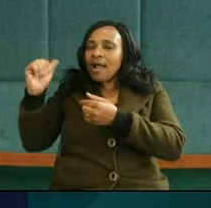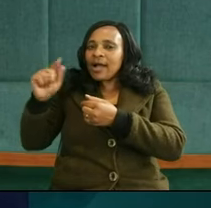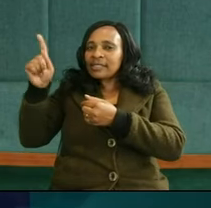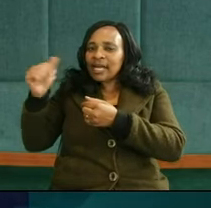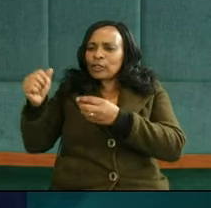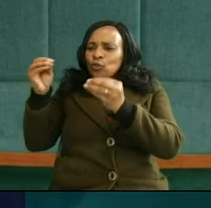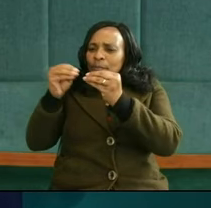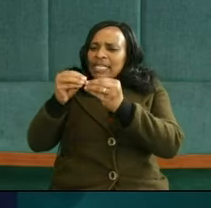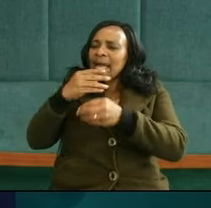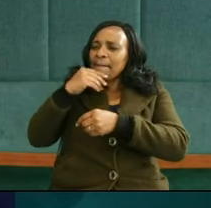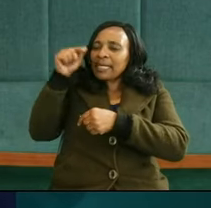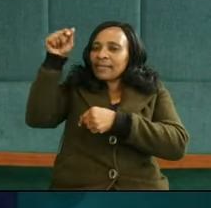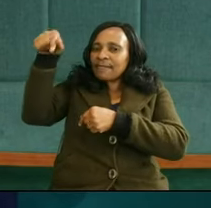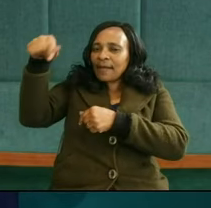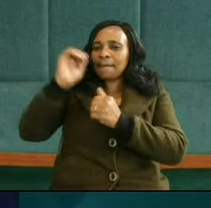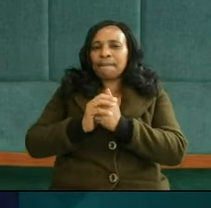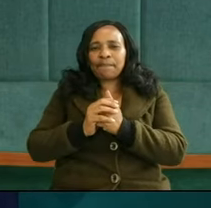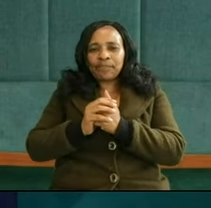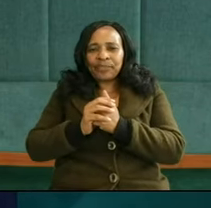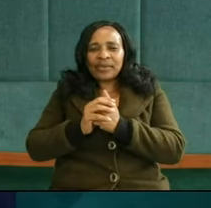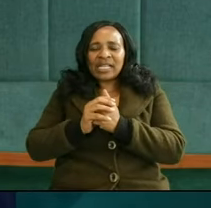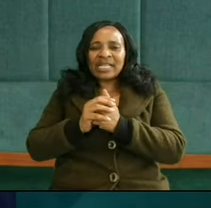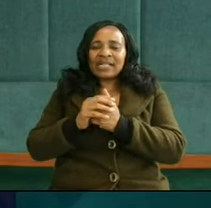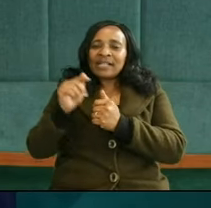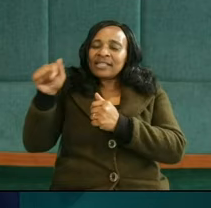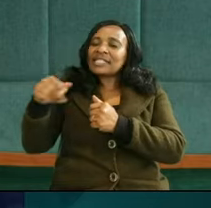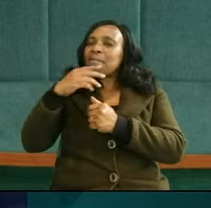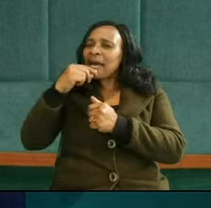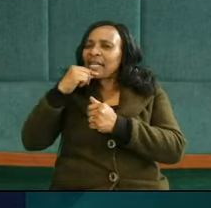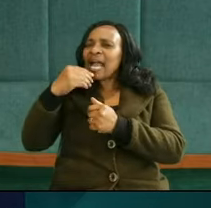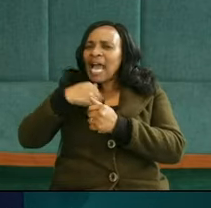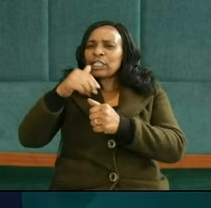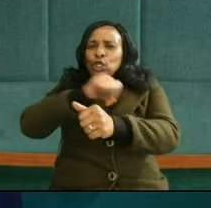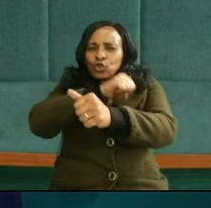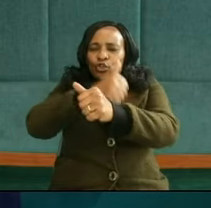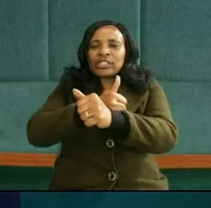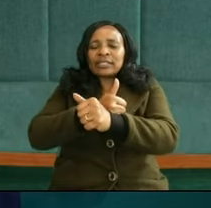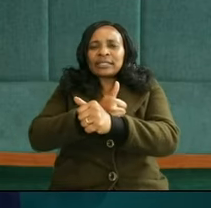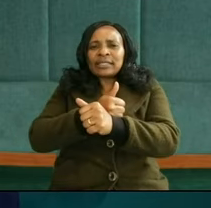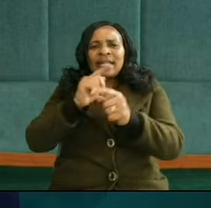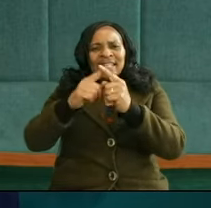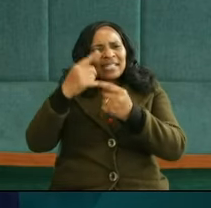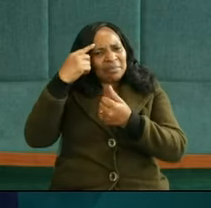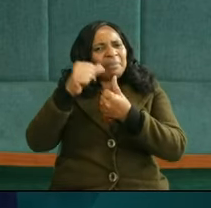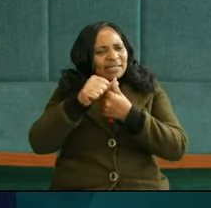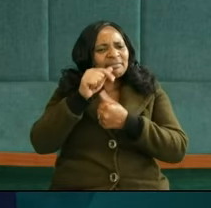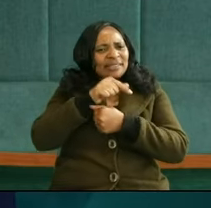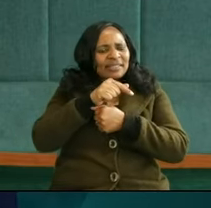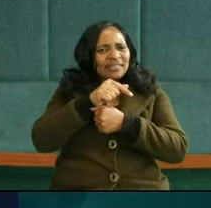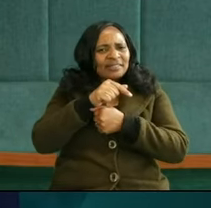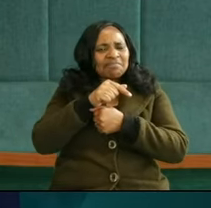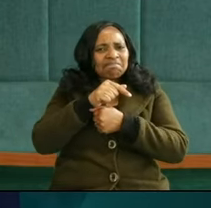He notices there is a man, and he realizes that this man is